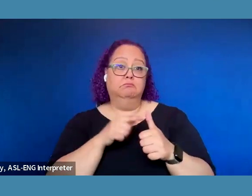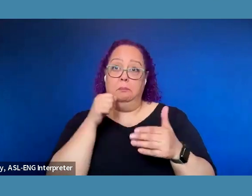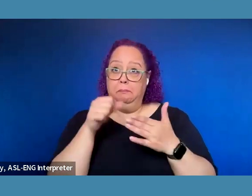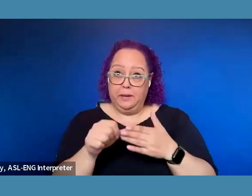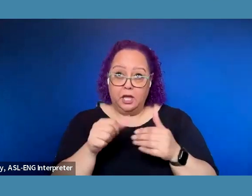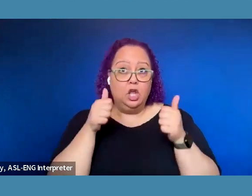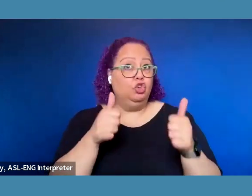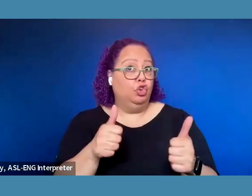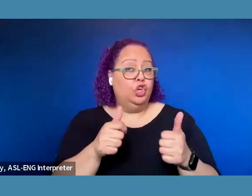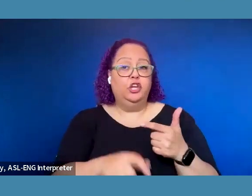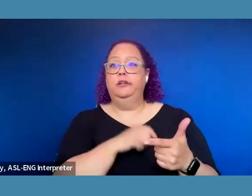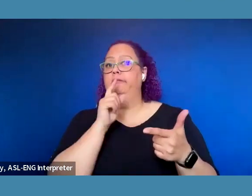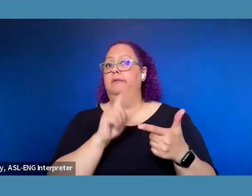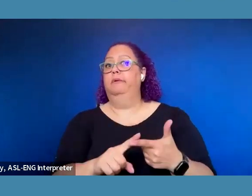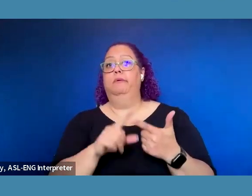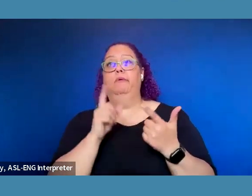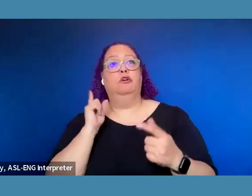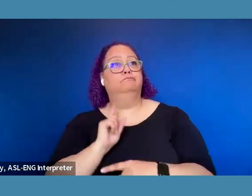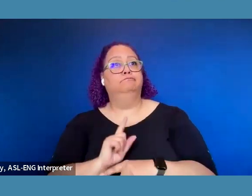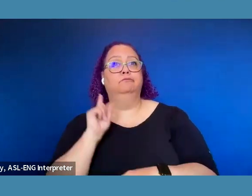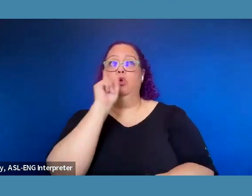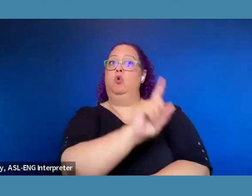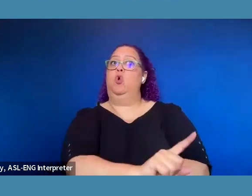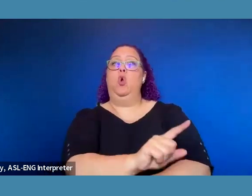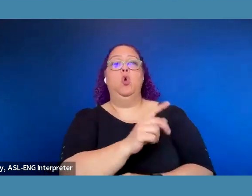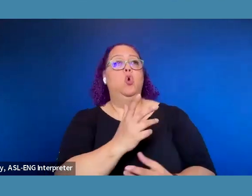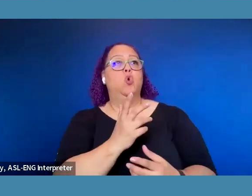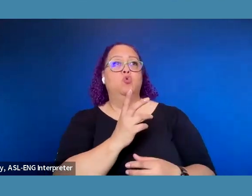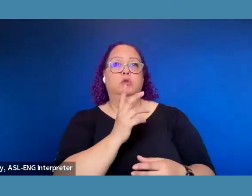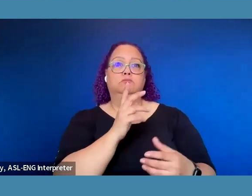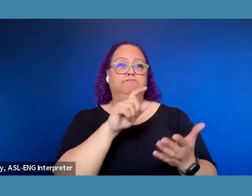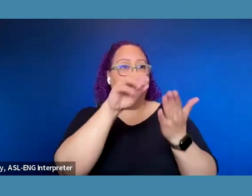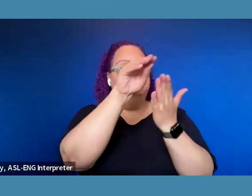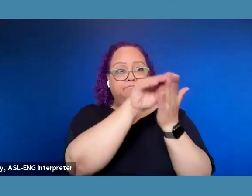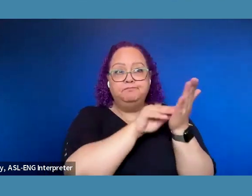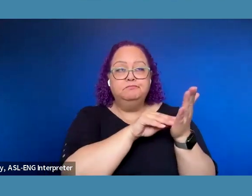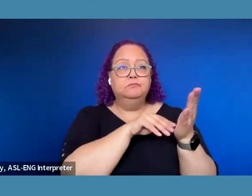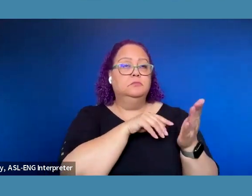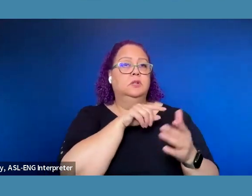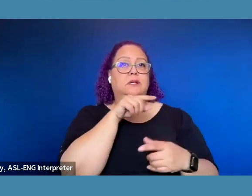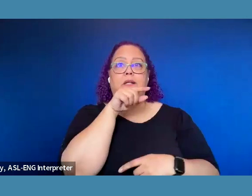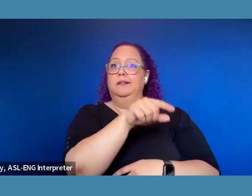or you could vote in person. And um